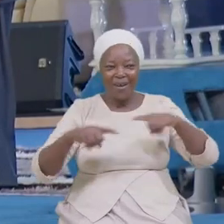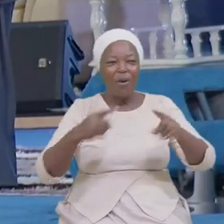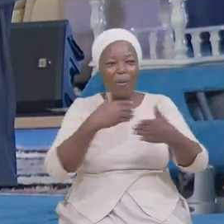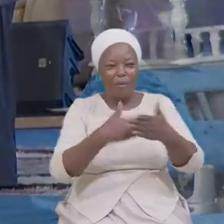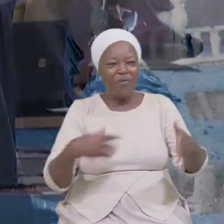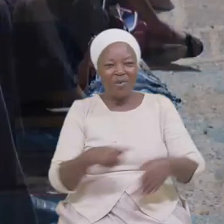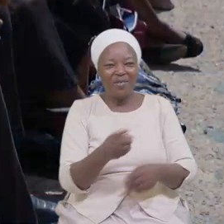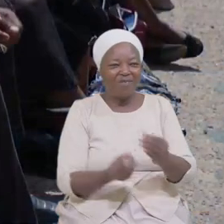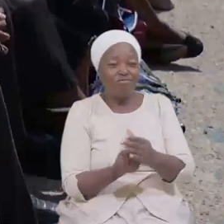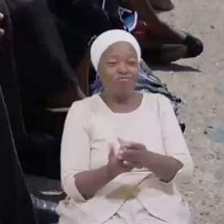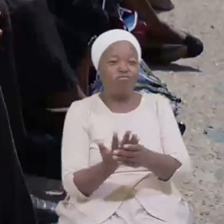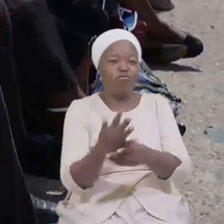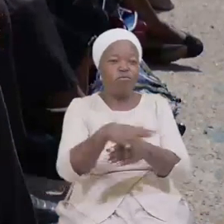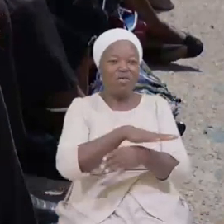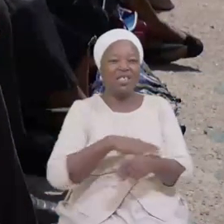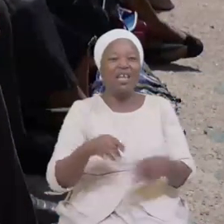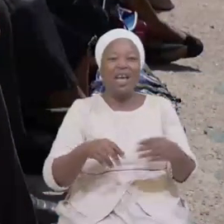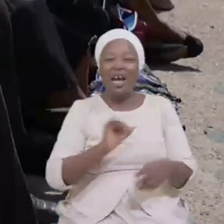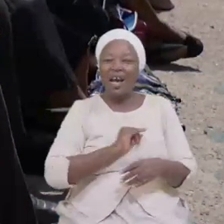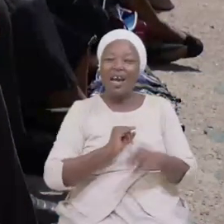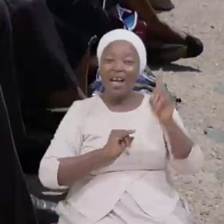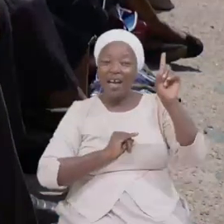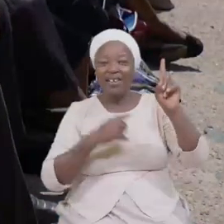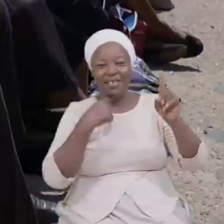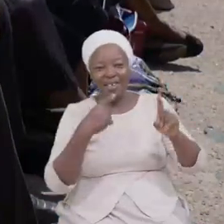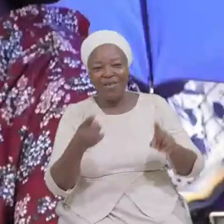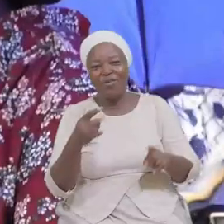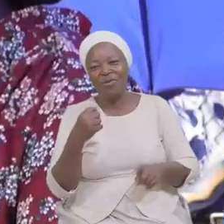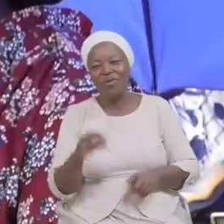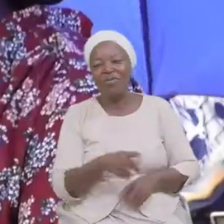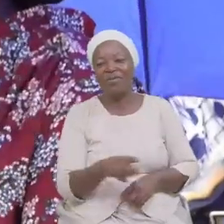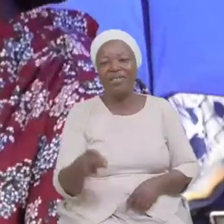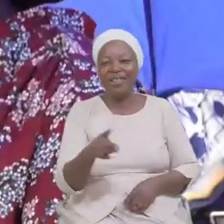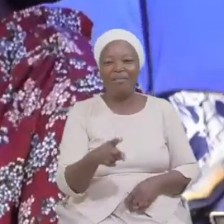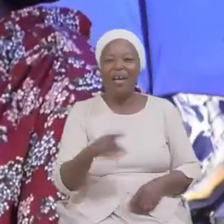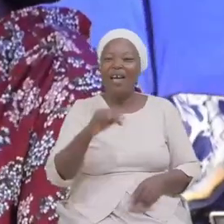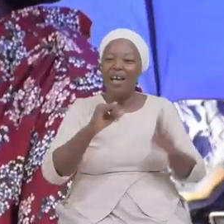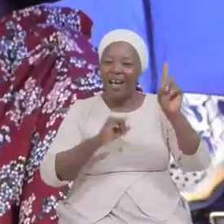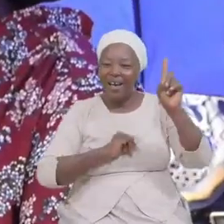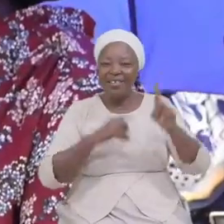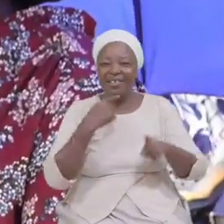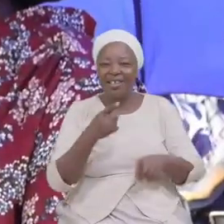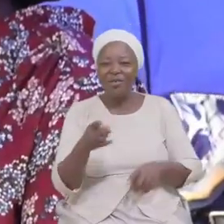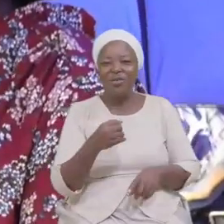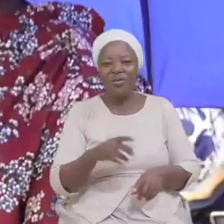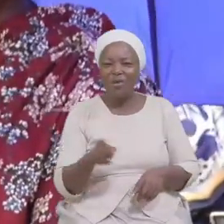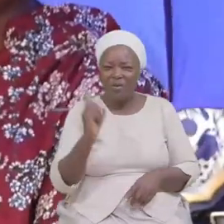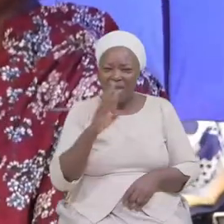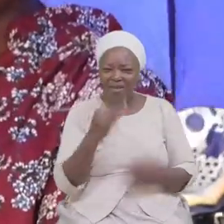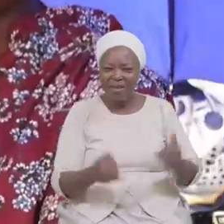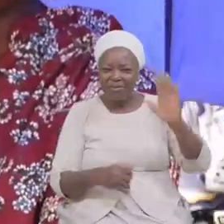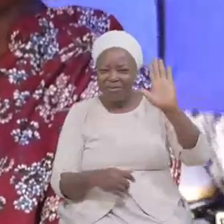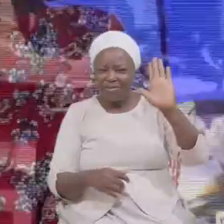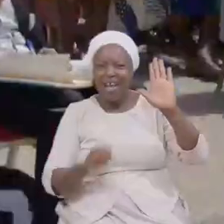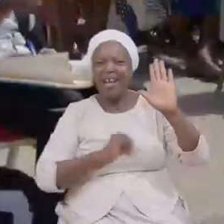spring forth, I tell you of them. I tell you of them. Where are you? I tell you